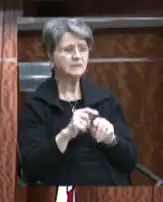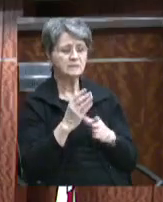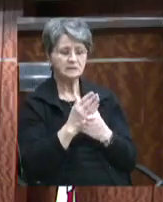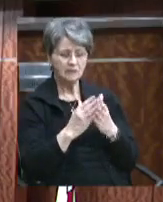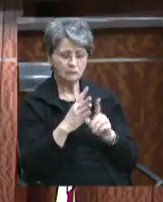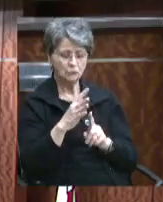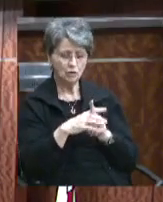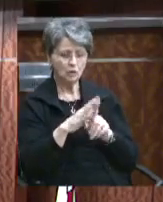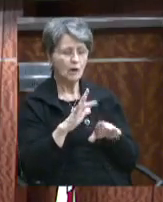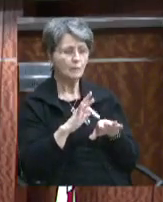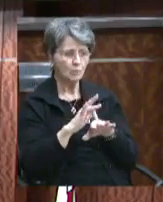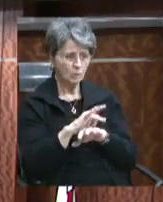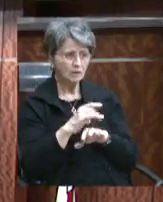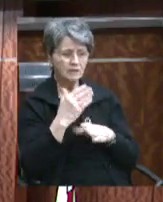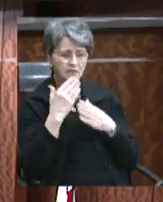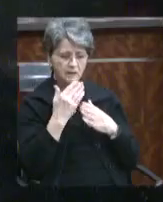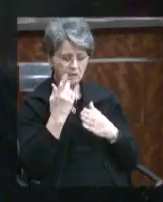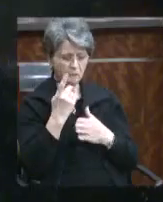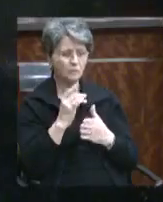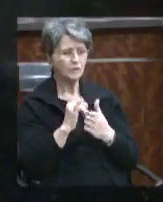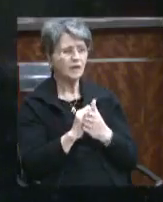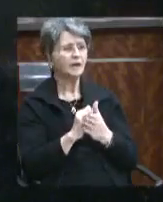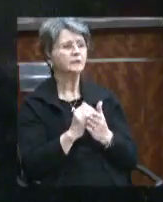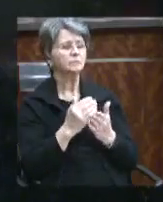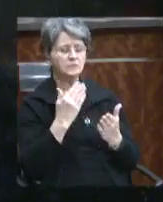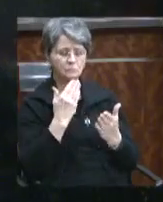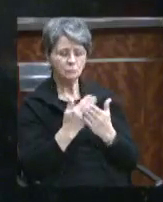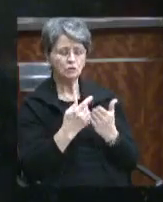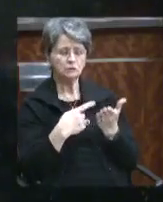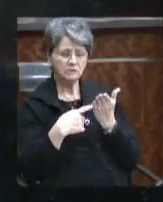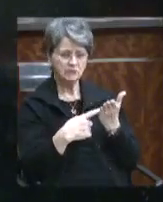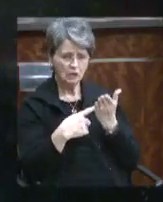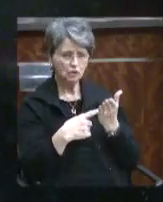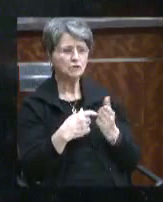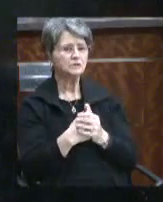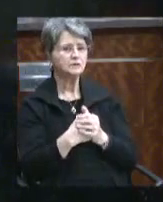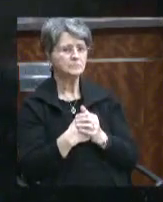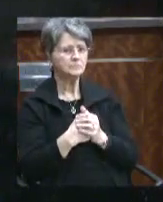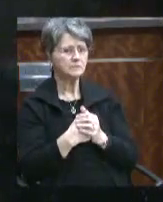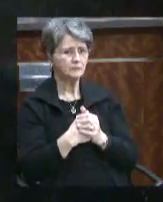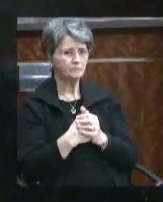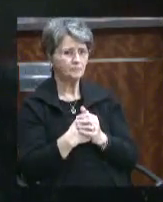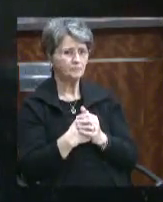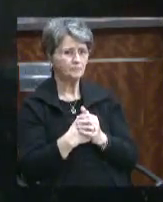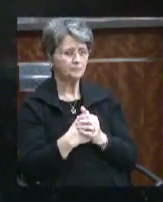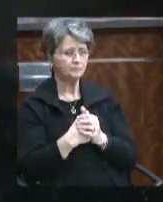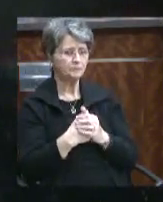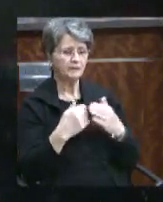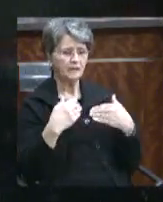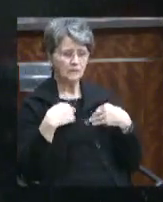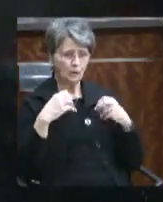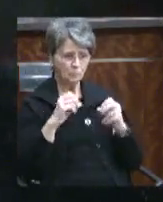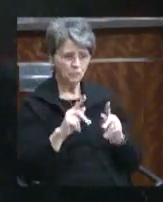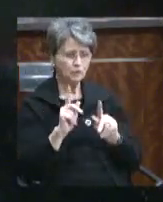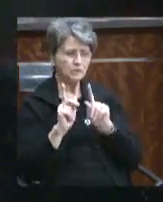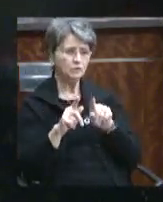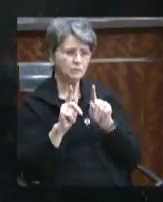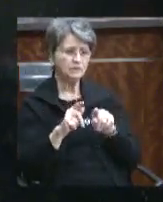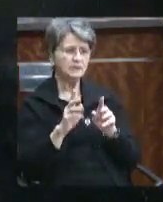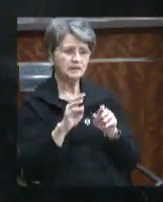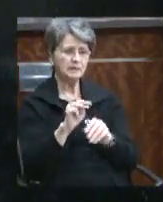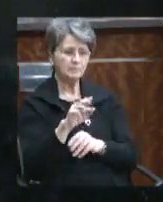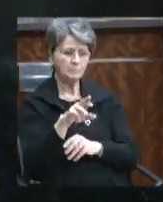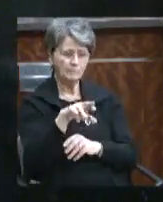good conversations with many people that were there. So, I did have the opportunity to attend the mayor's